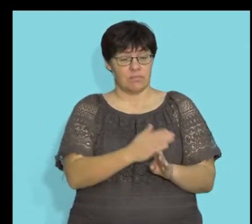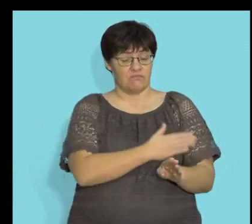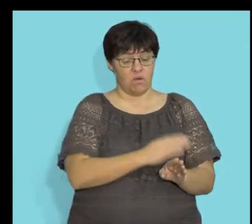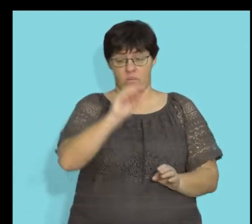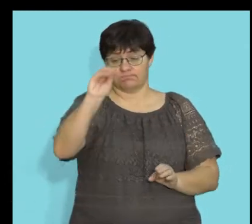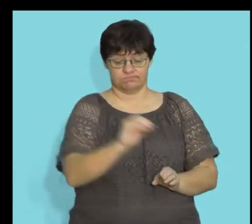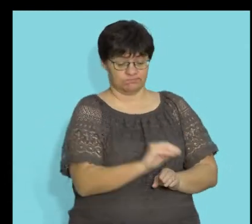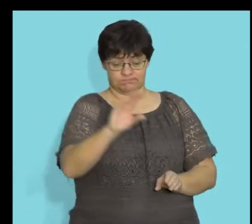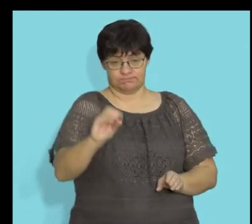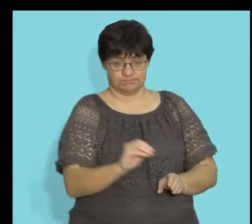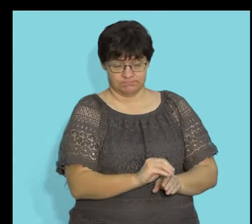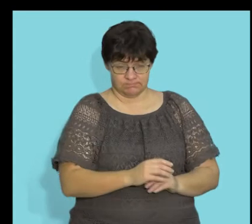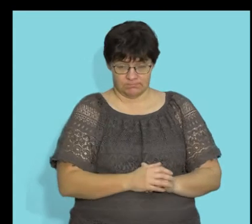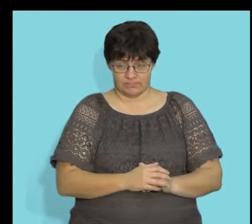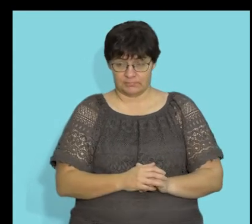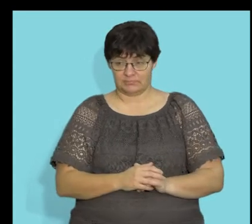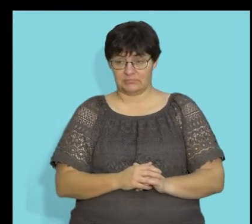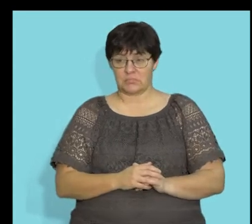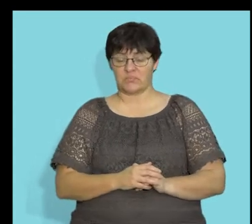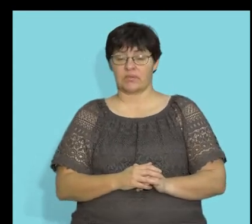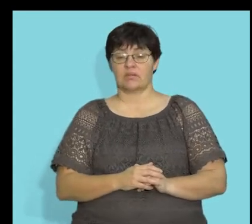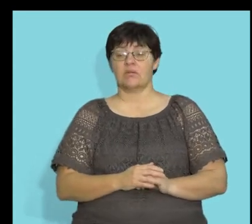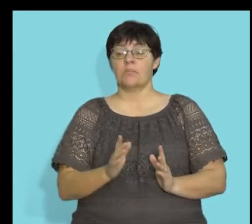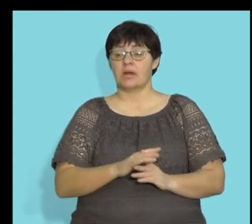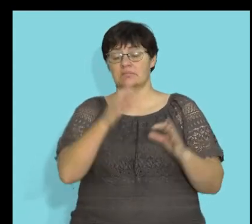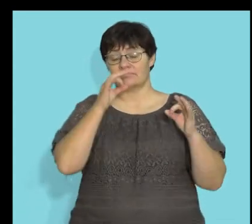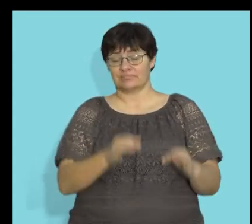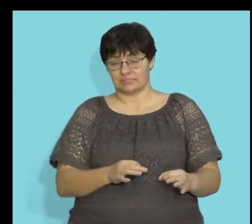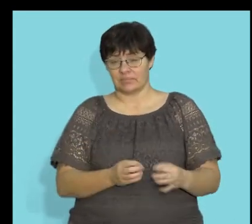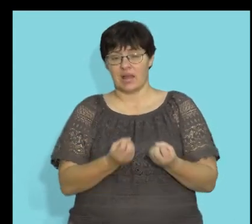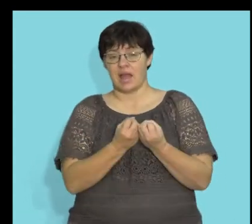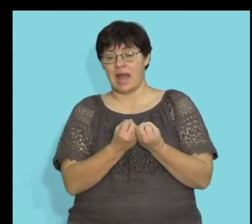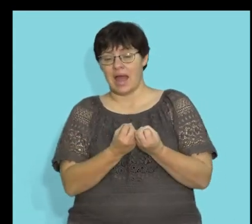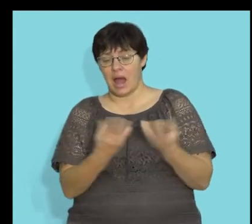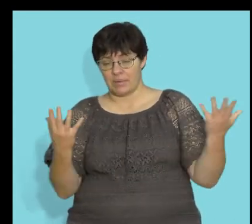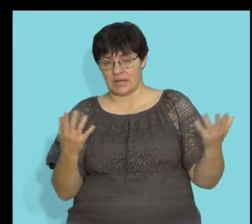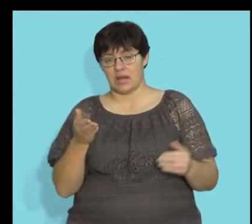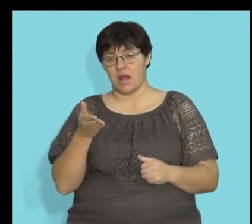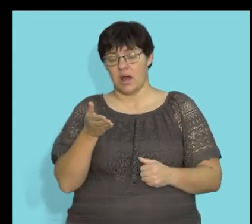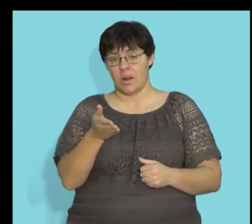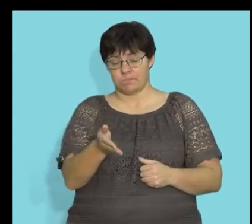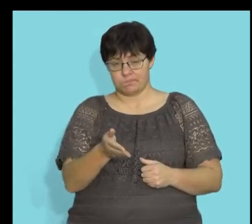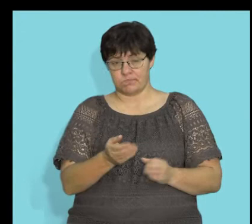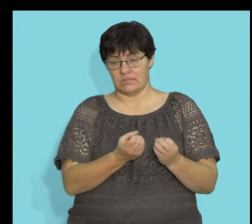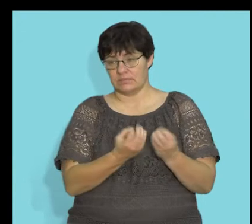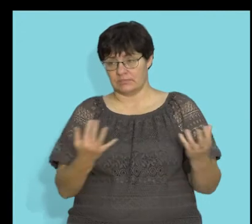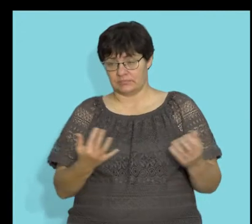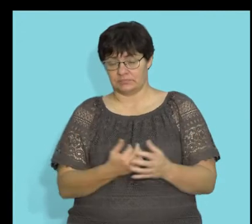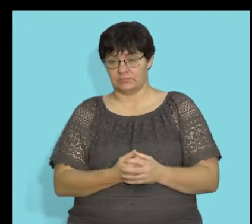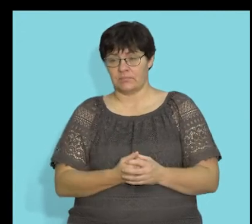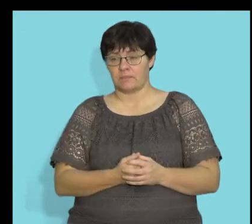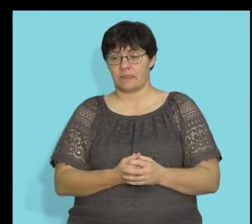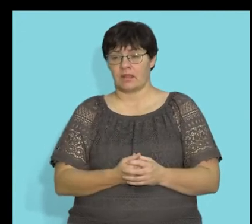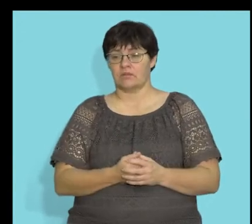substitute into the geometric series formula is determine how many terms are in this sum. So